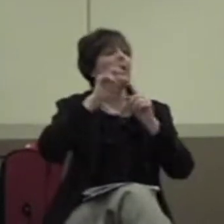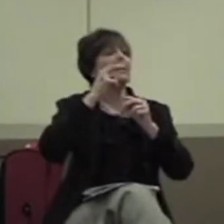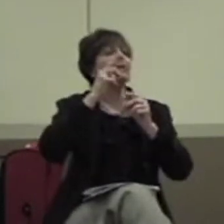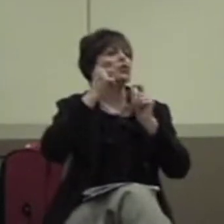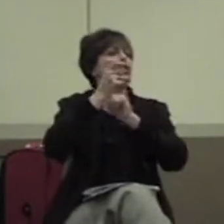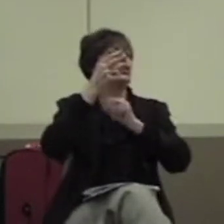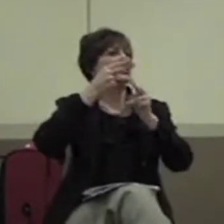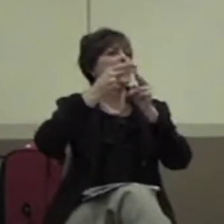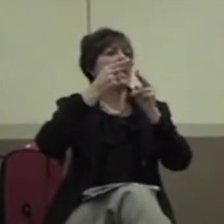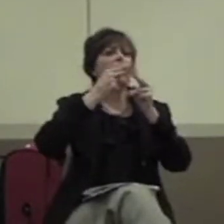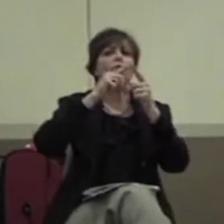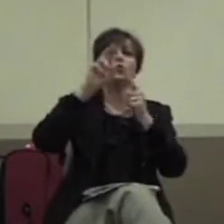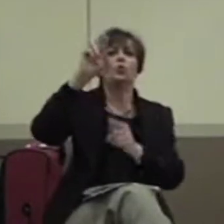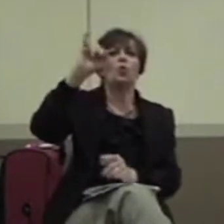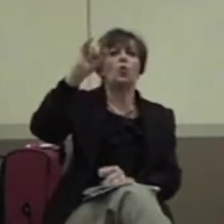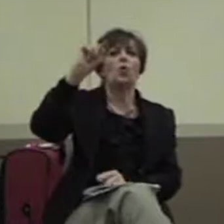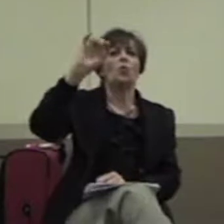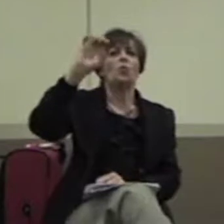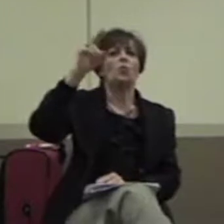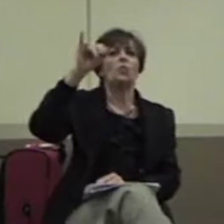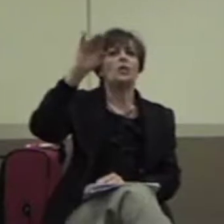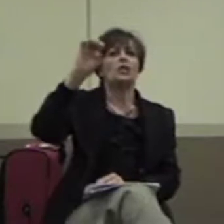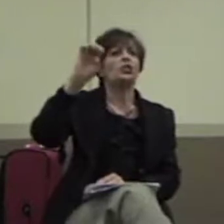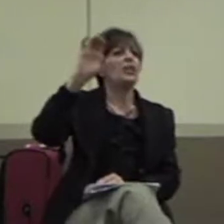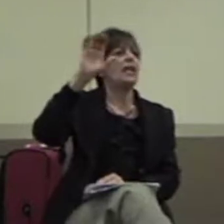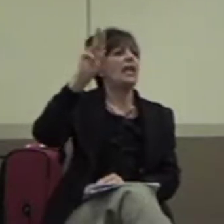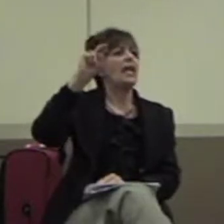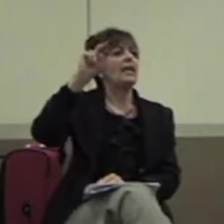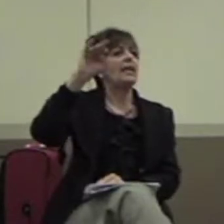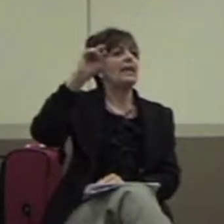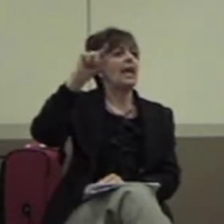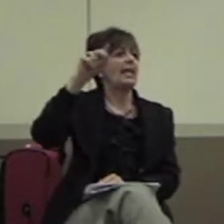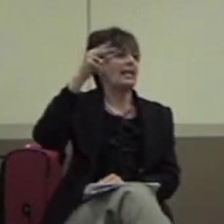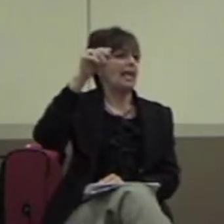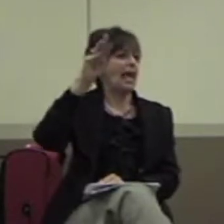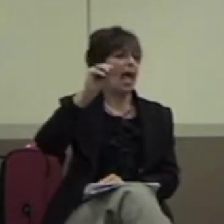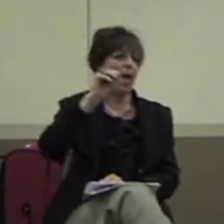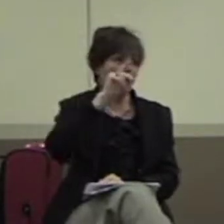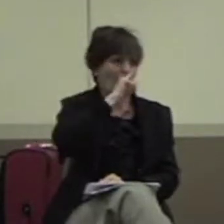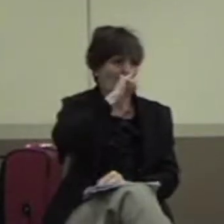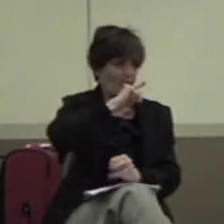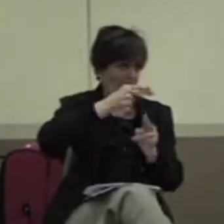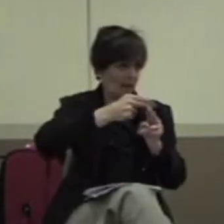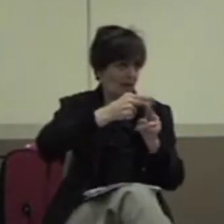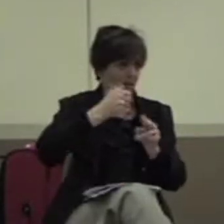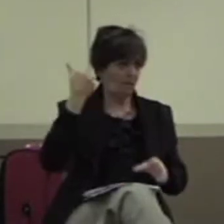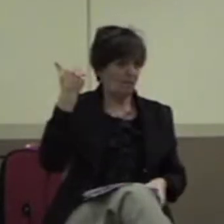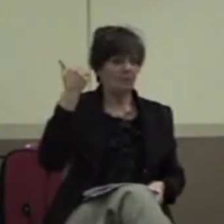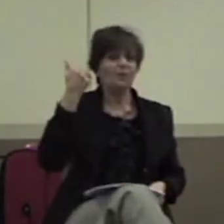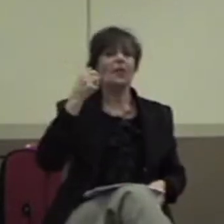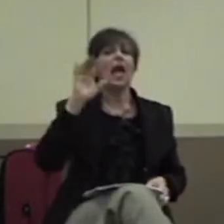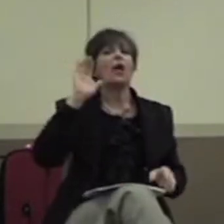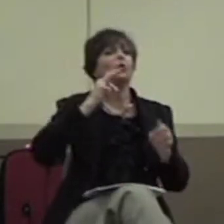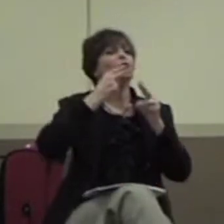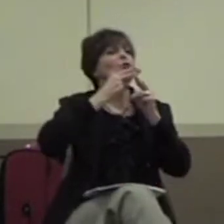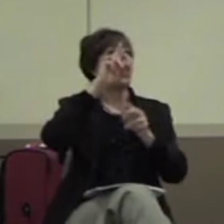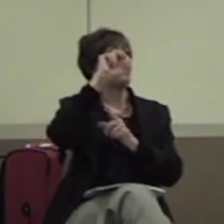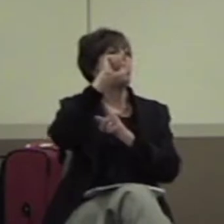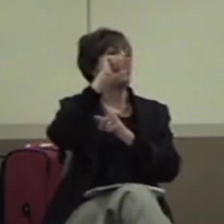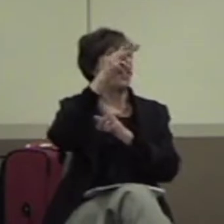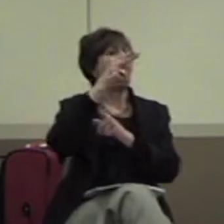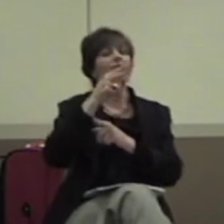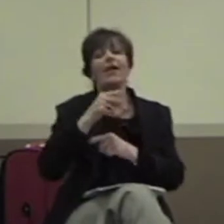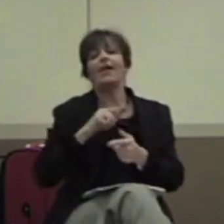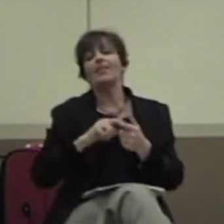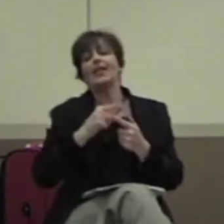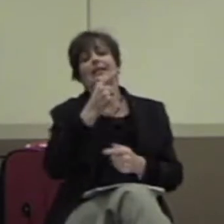changed his name to Richie Cunningham. Everybody knows I changed that name, right? It's not really his name. I used to call him Ralph, and